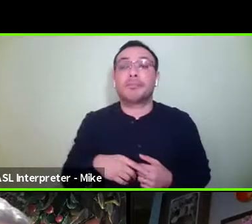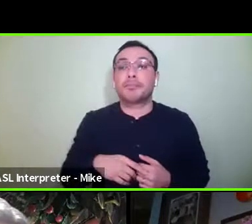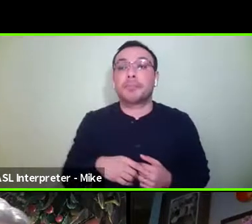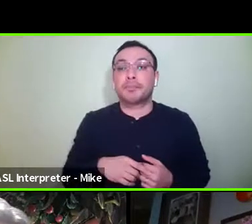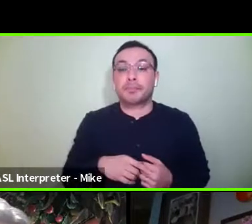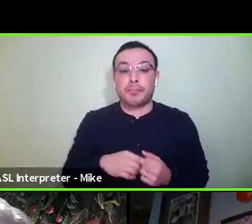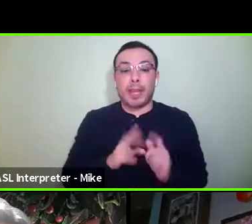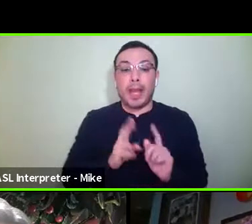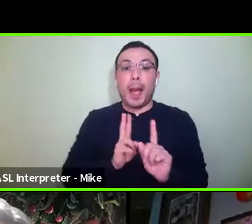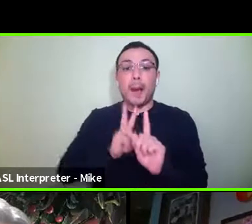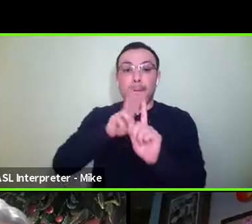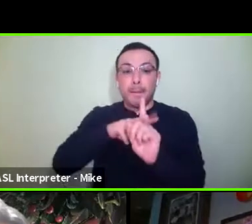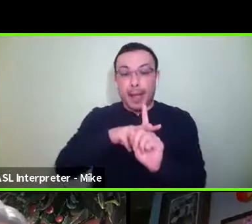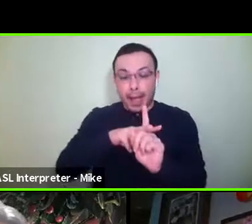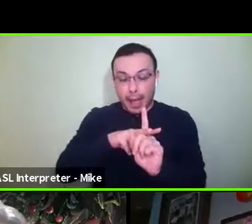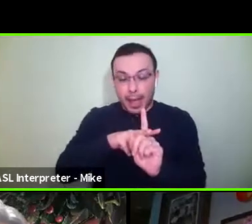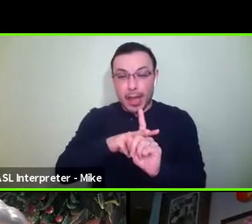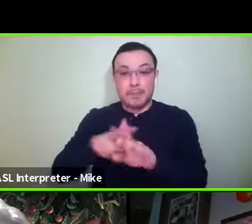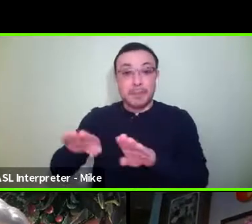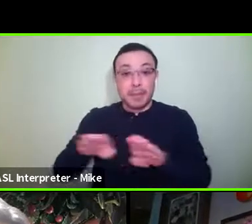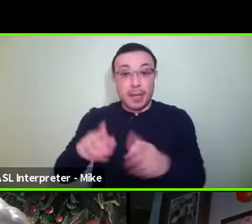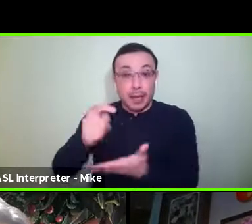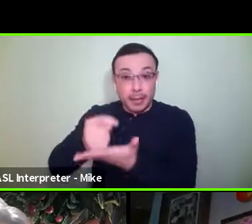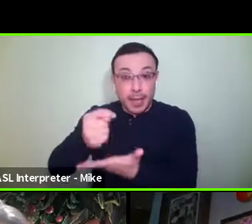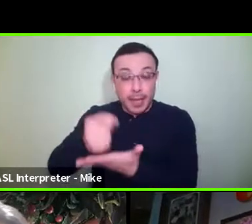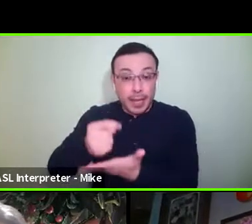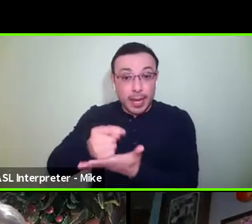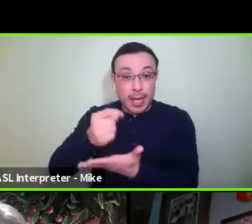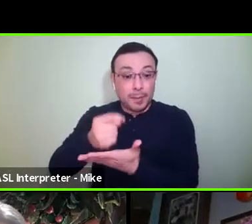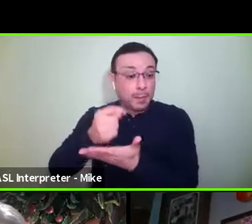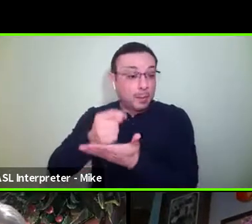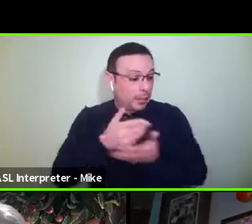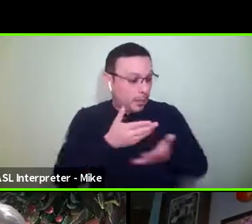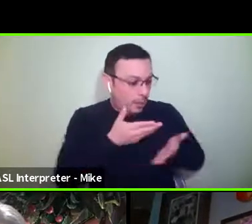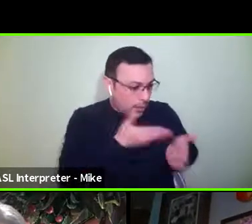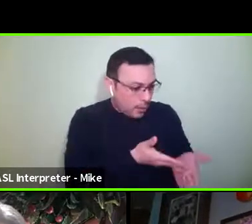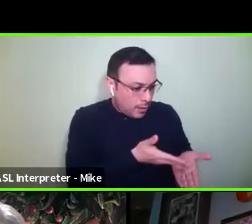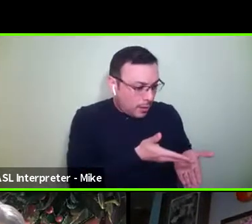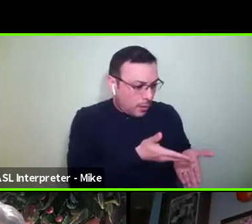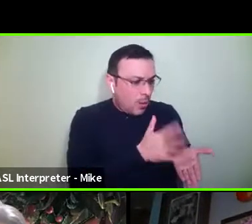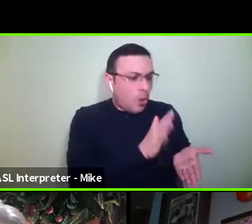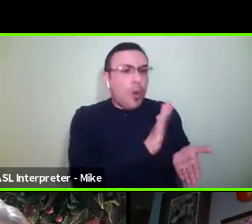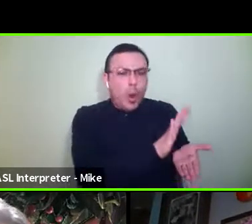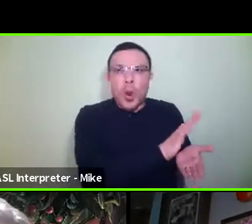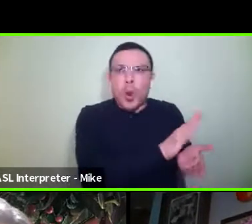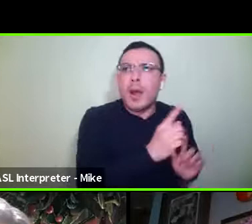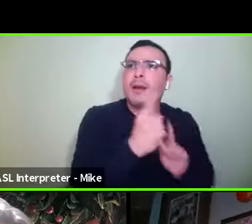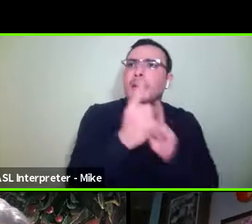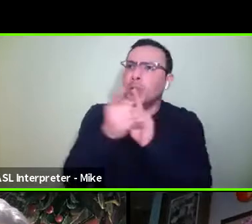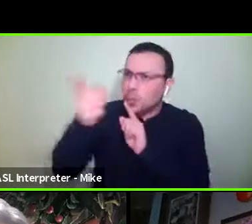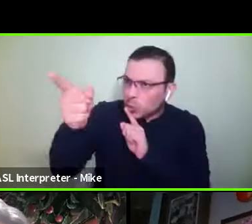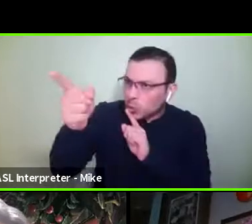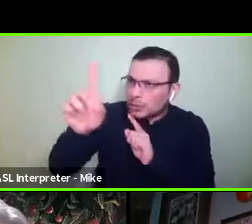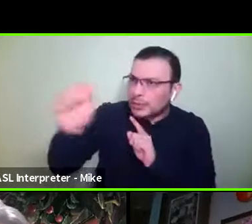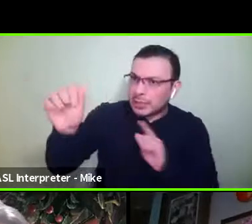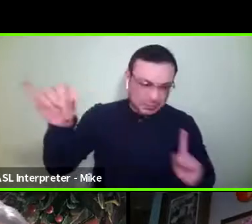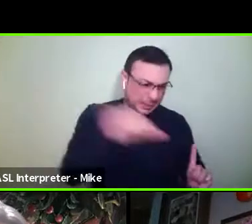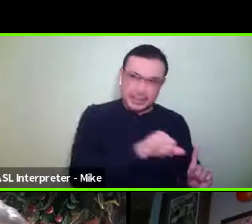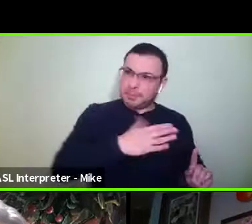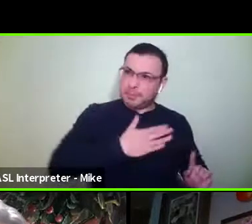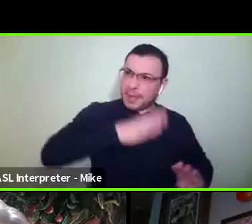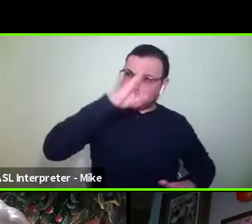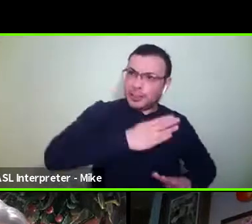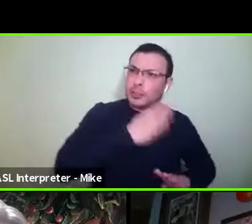talk to the adults. So many times it's just, you know, able-bodied neurotypicals who are making those decisions